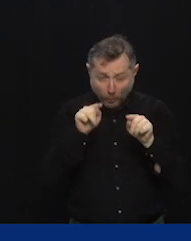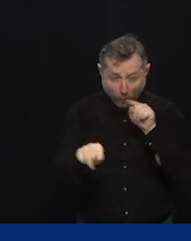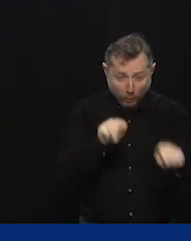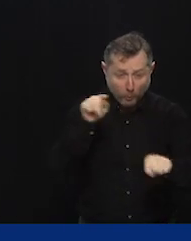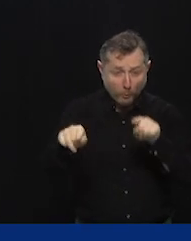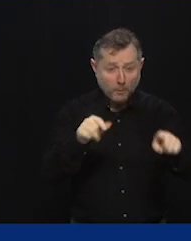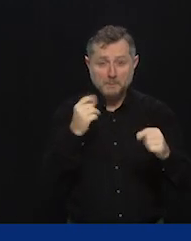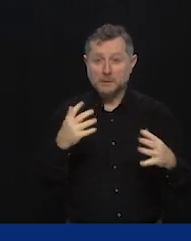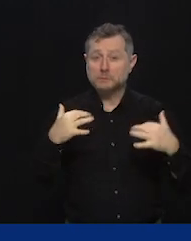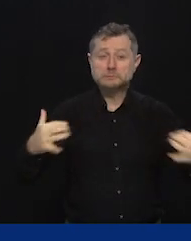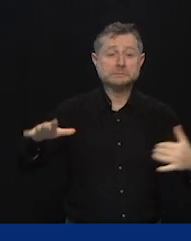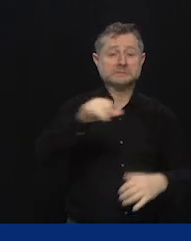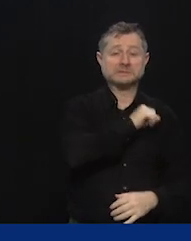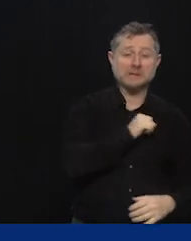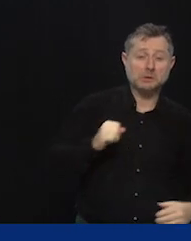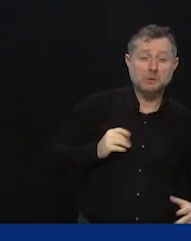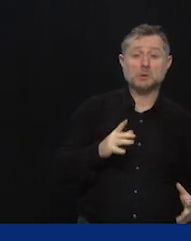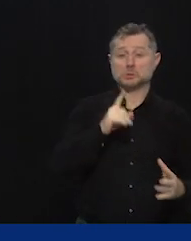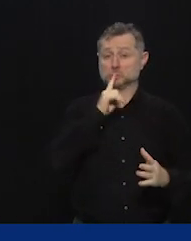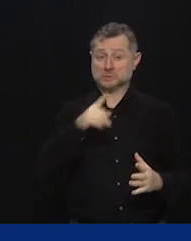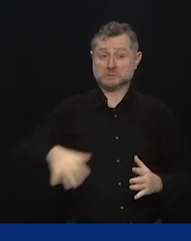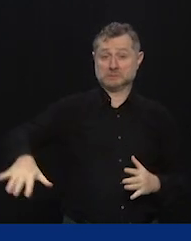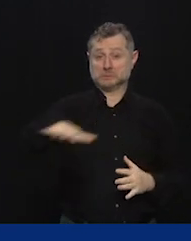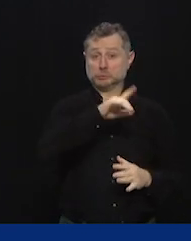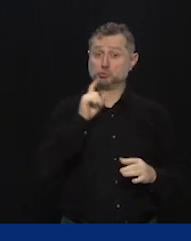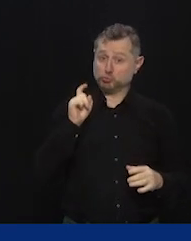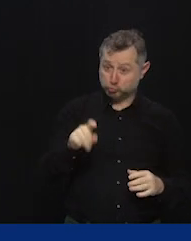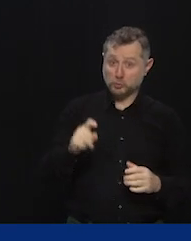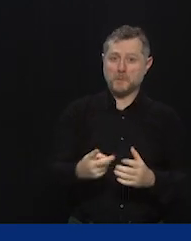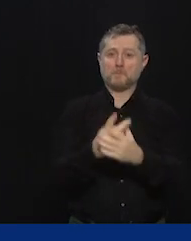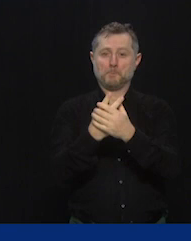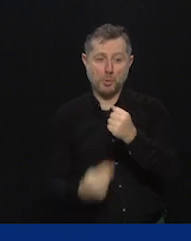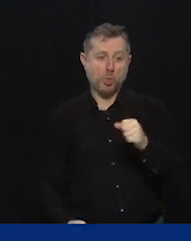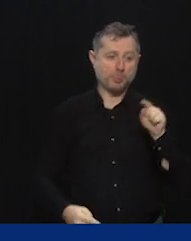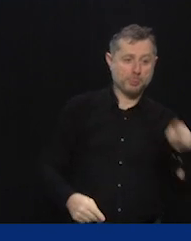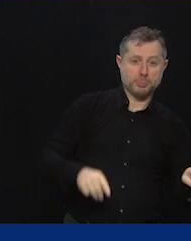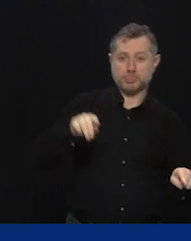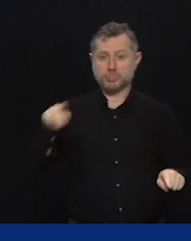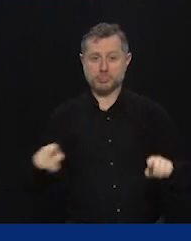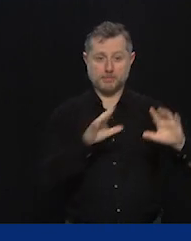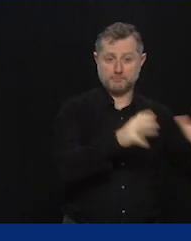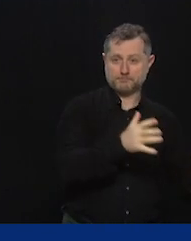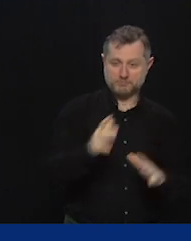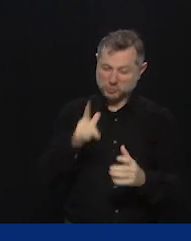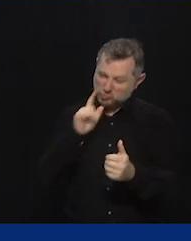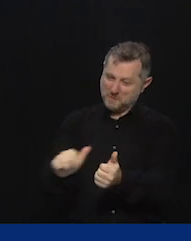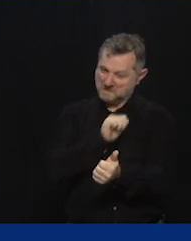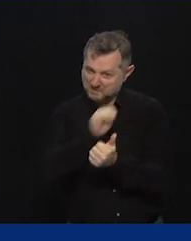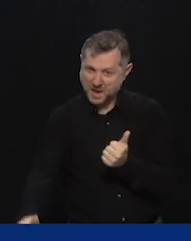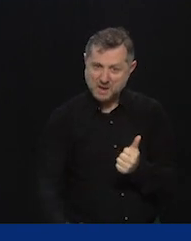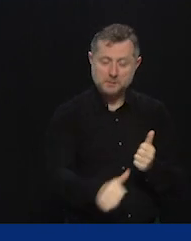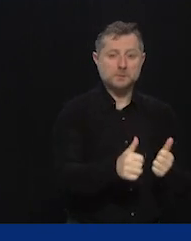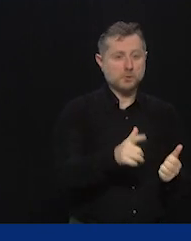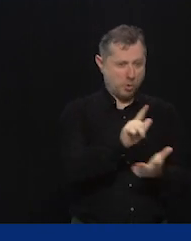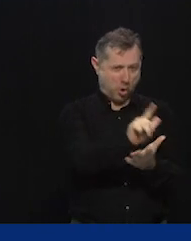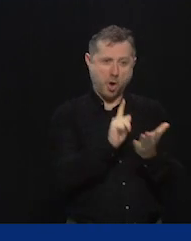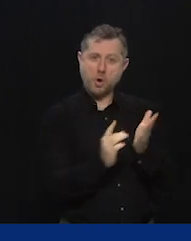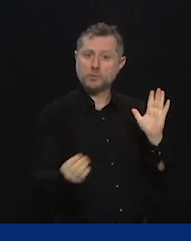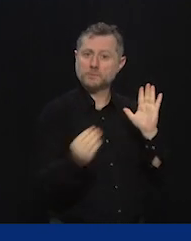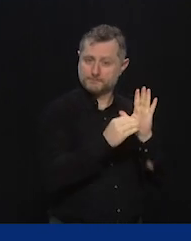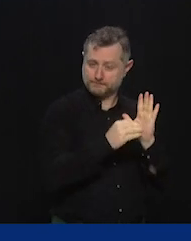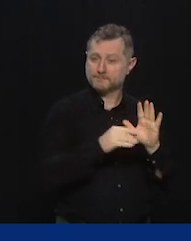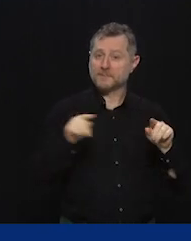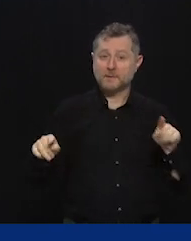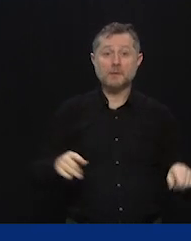takes a senator and a assembly member to get it over the finish line in their houses. So I want to give a special thanks to Senator Adabo from Senate